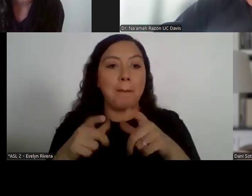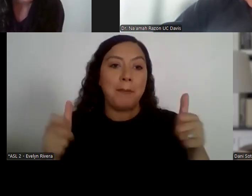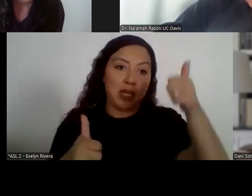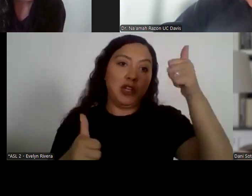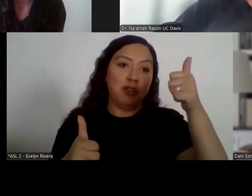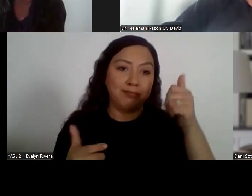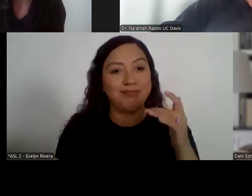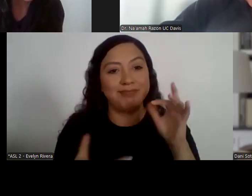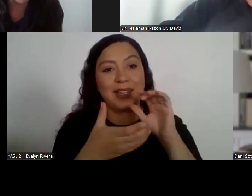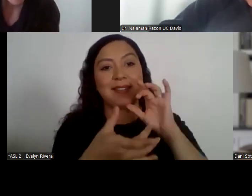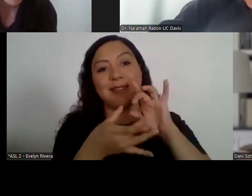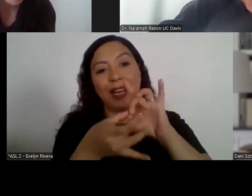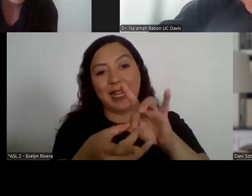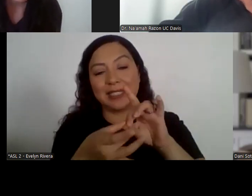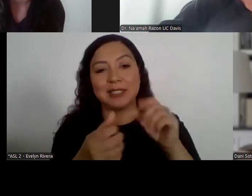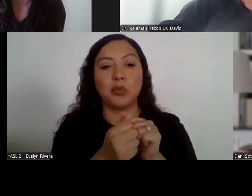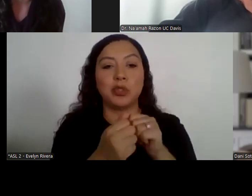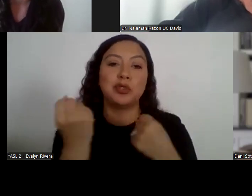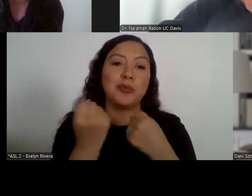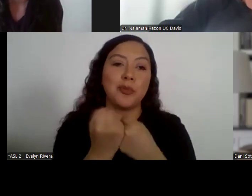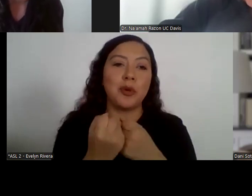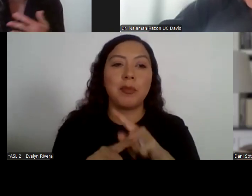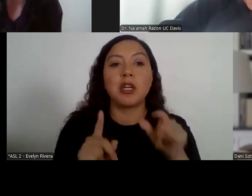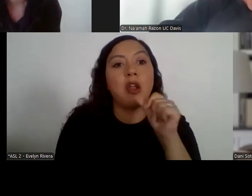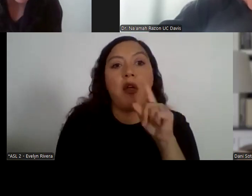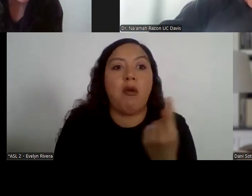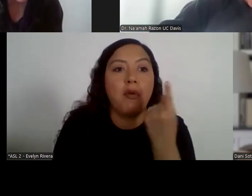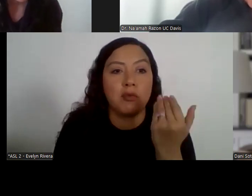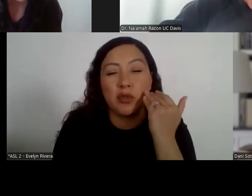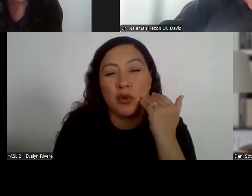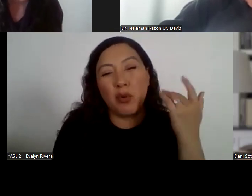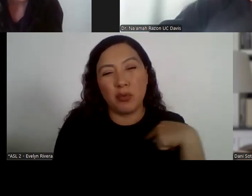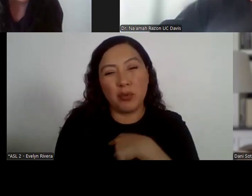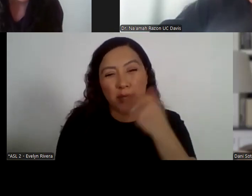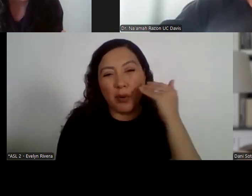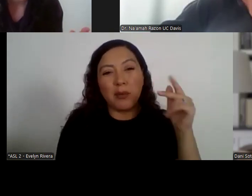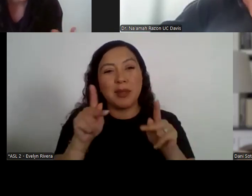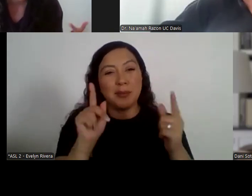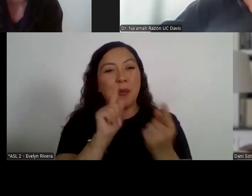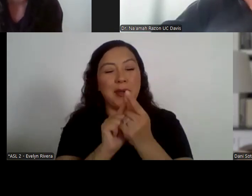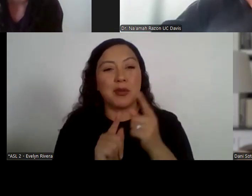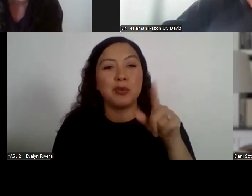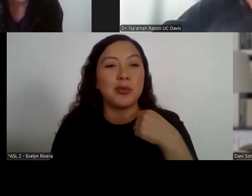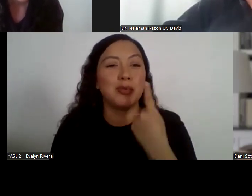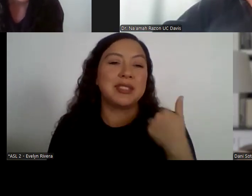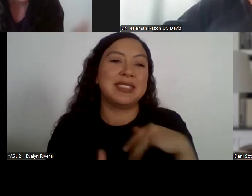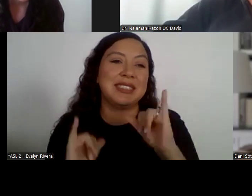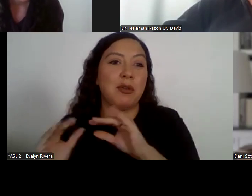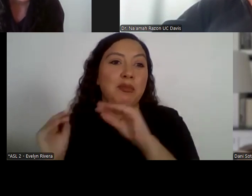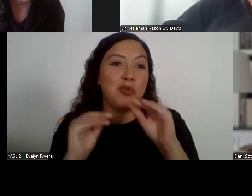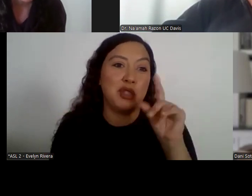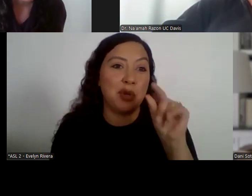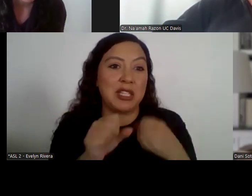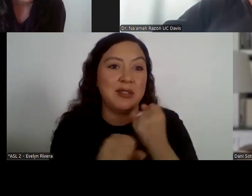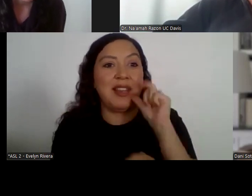support, but not always. So we've also heard of people still returning to their resettlement agency 20 years